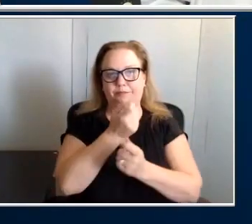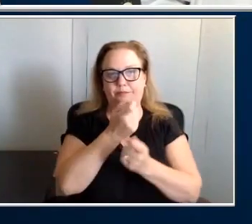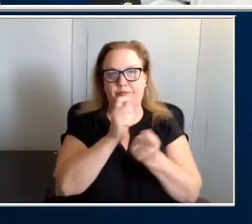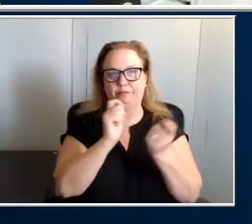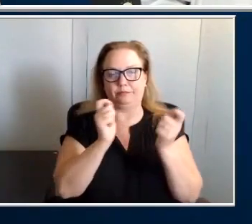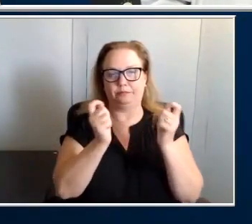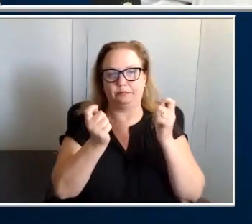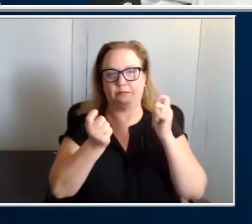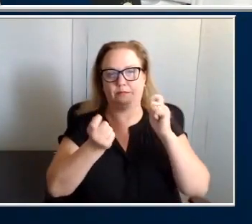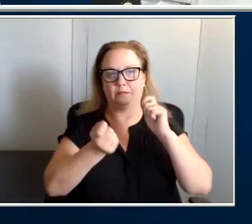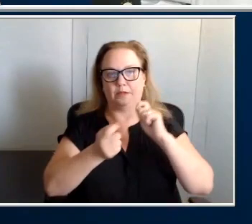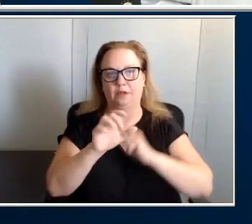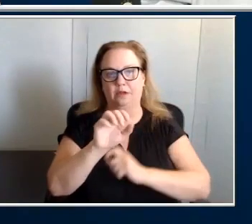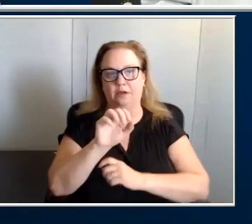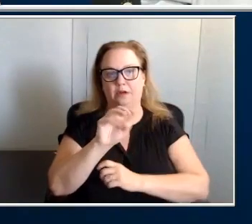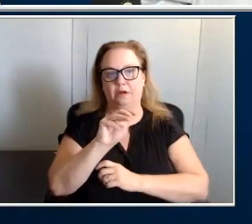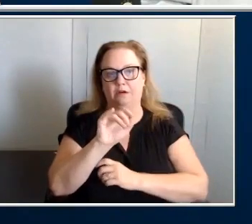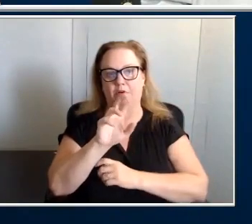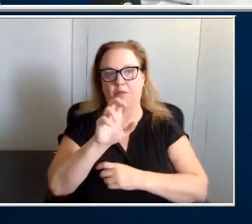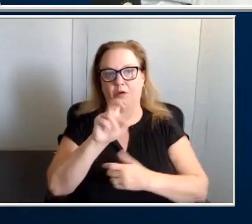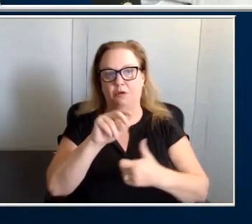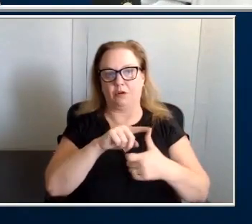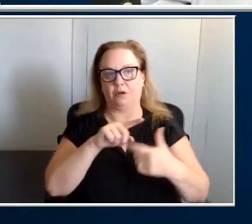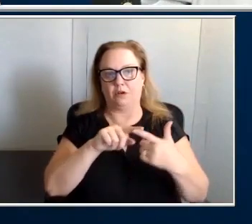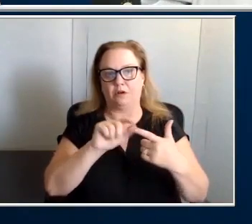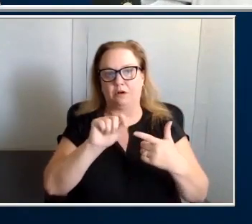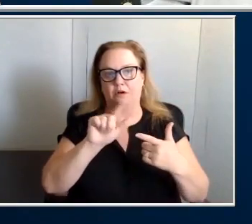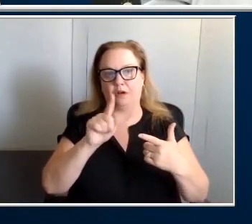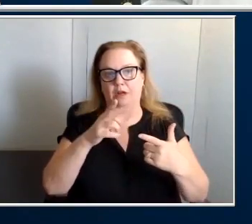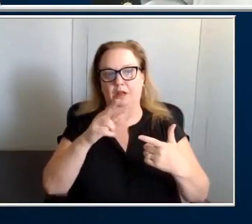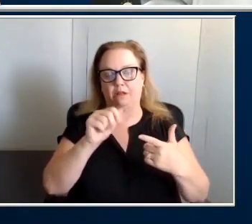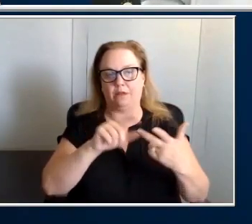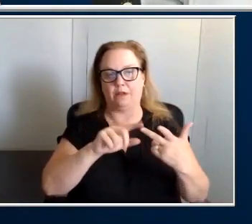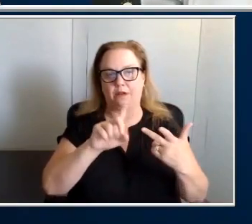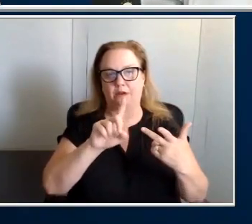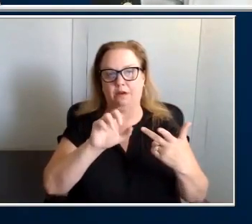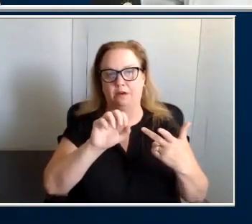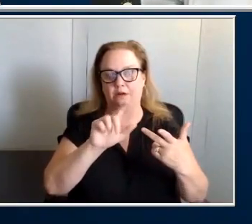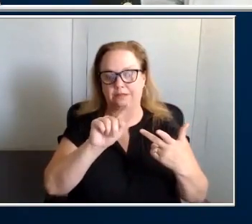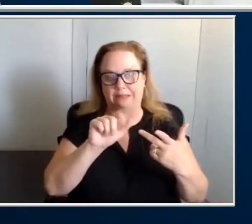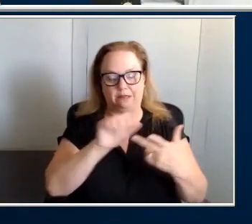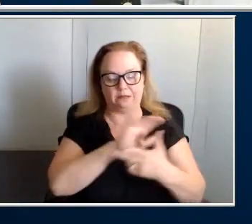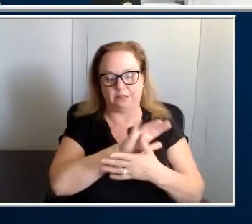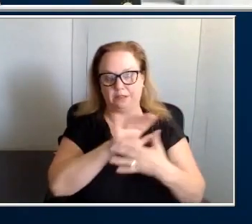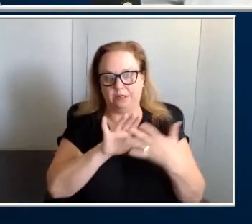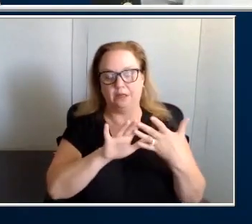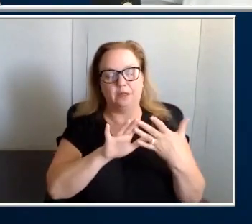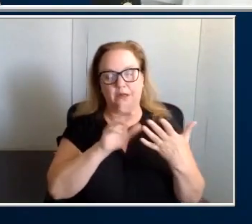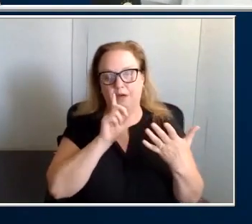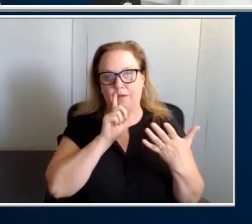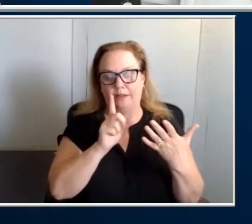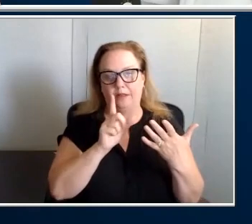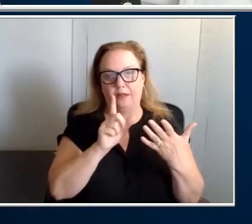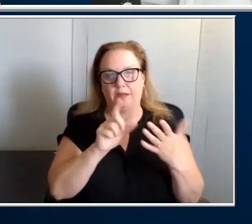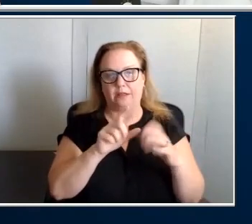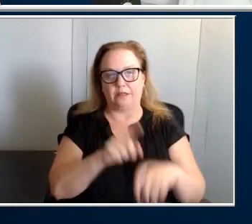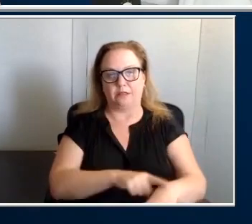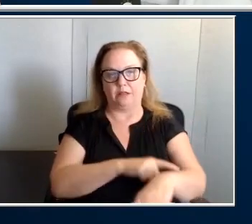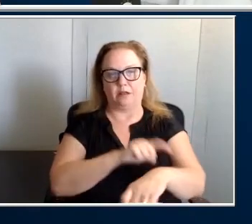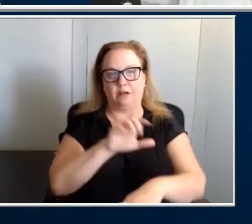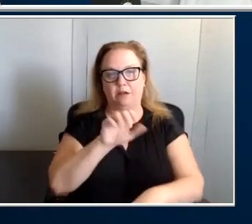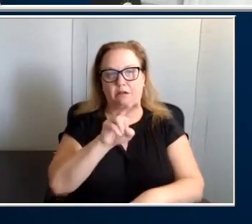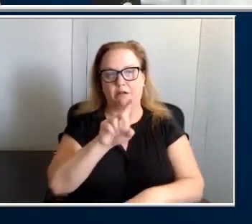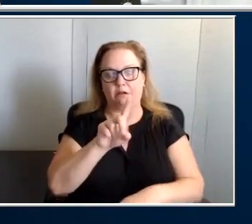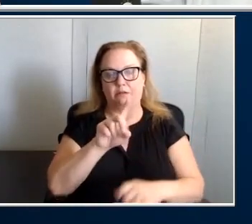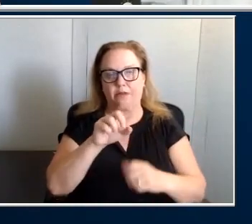whether it's Omicron or Alpha or Delta or what's it, in the long run, this long COVID syndrome, Hawkeye, is a